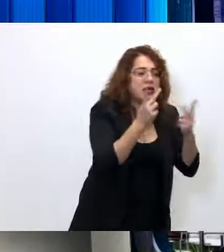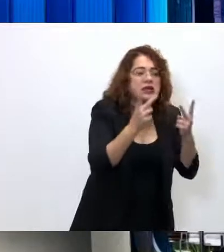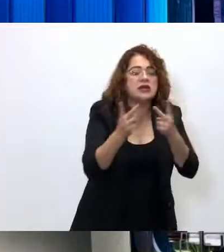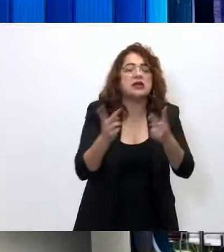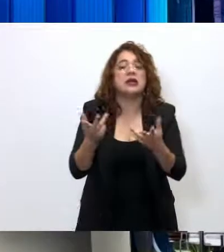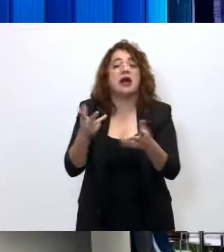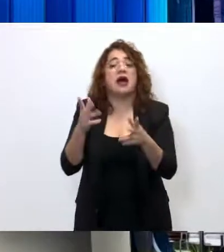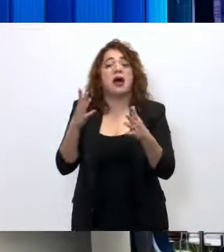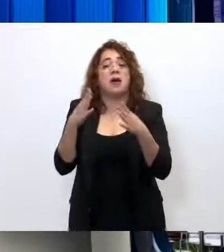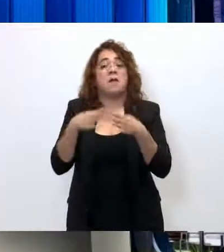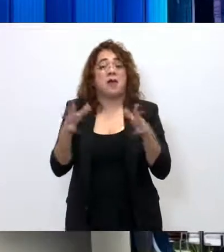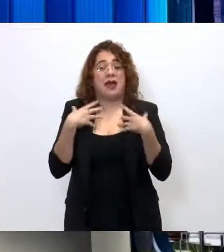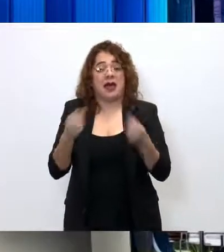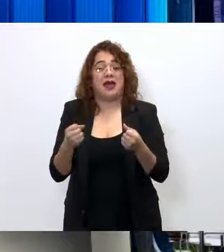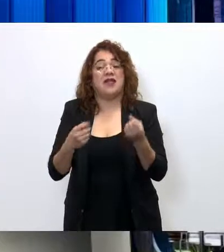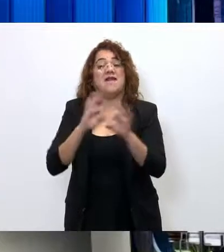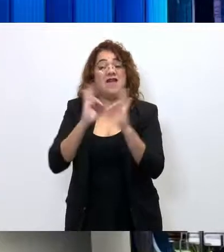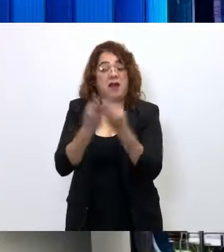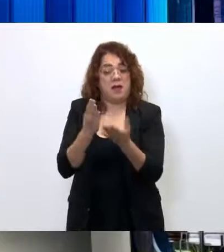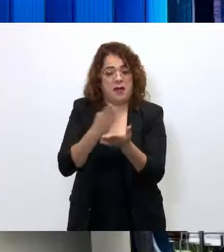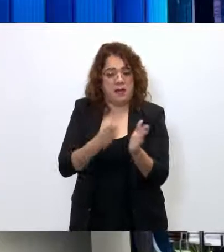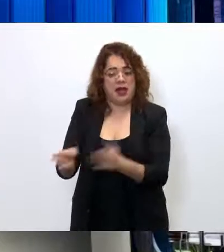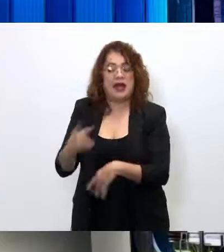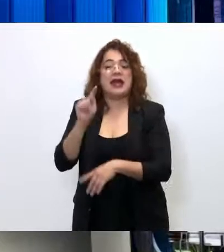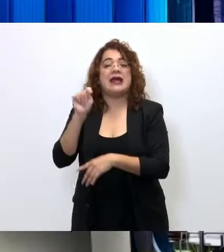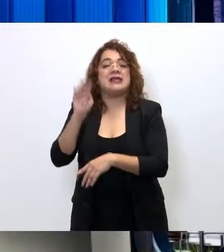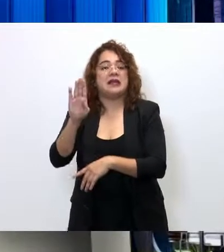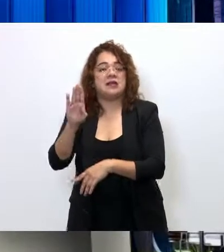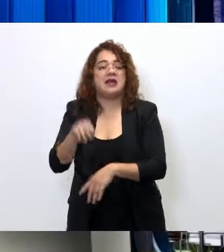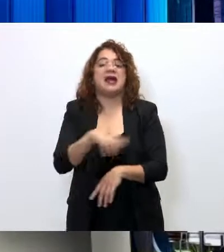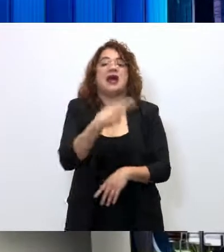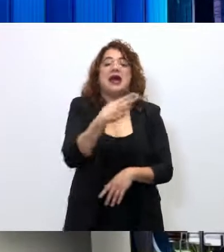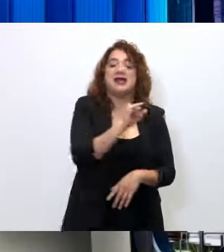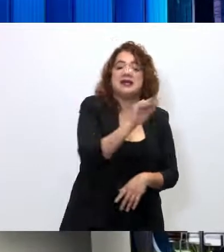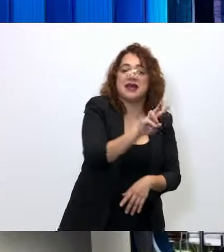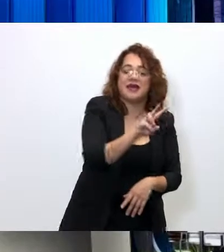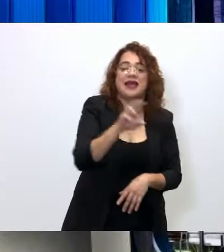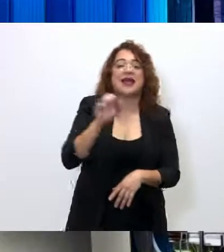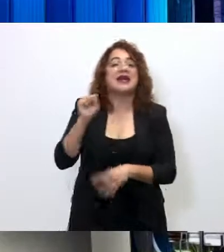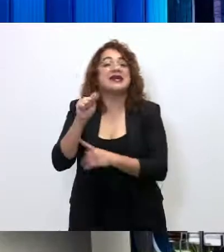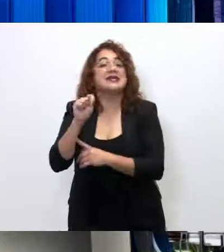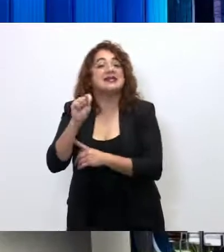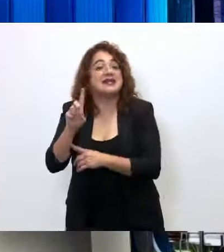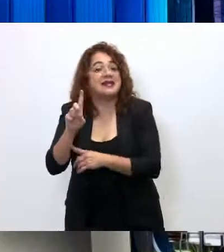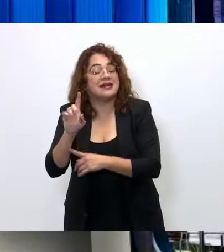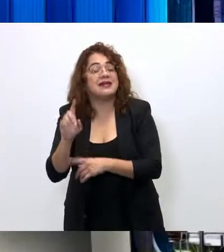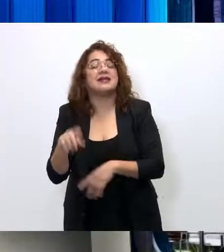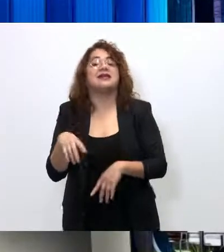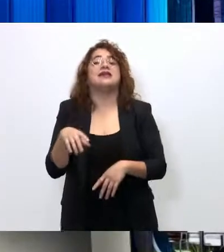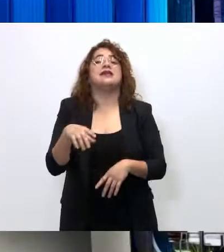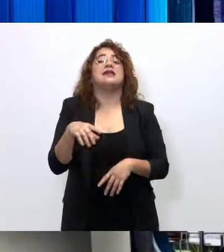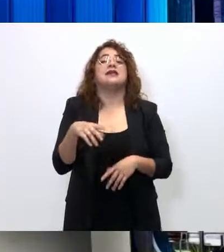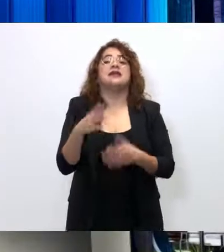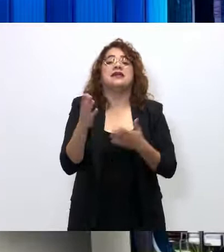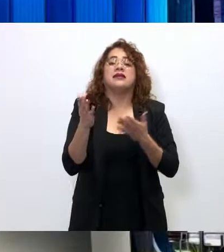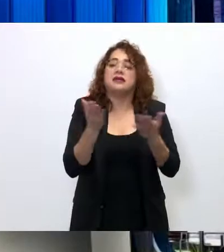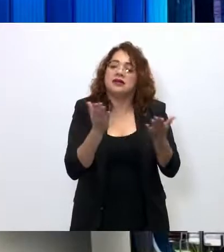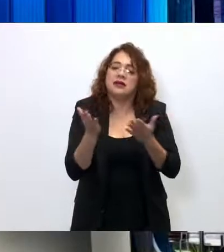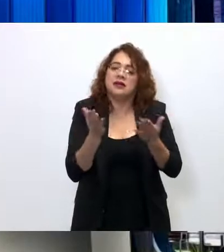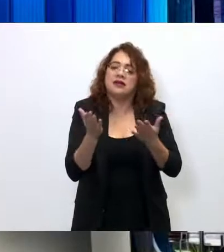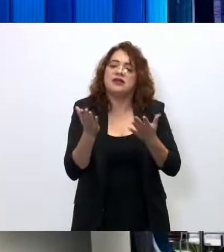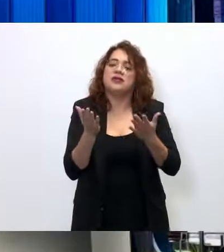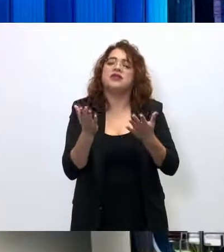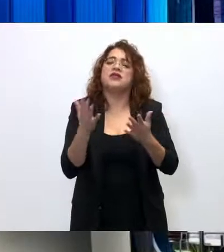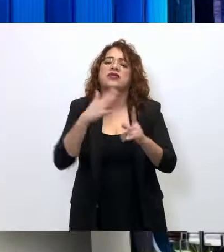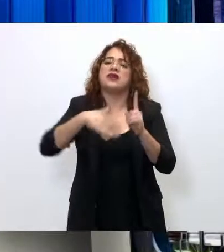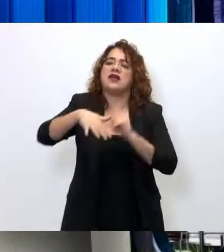planning, prevent and treat tuberculosis, HIV, and STDs. We're providing youth development services and violence prevention in our